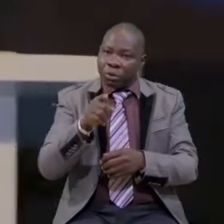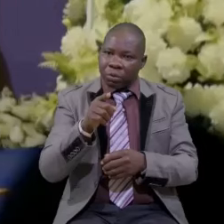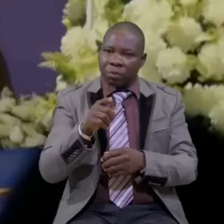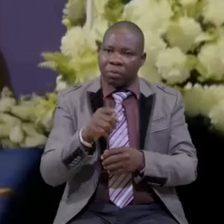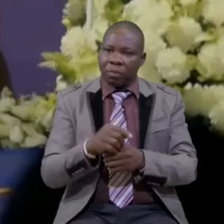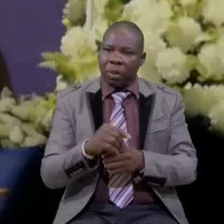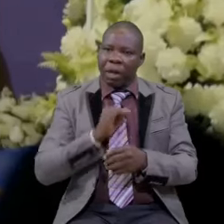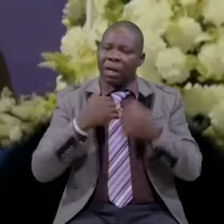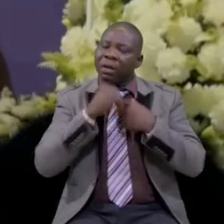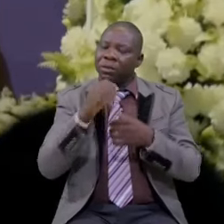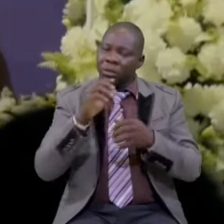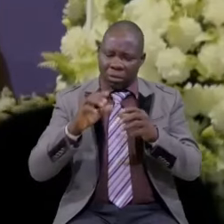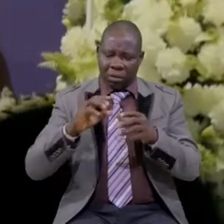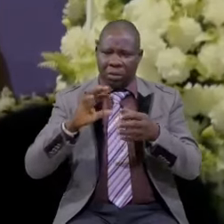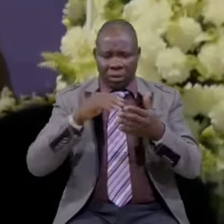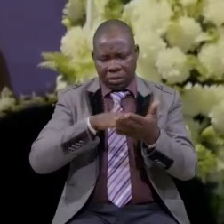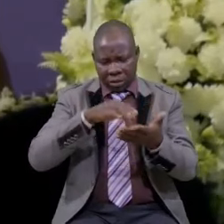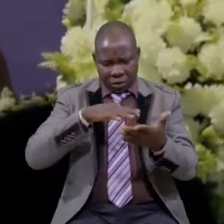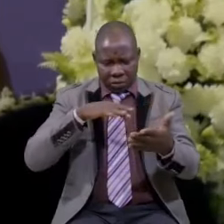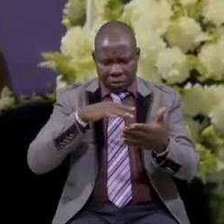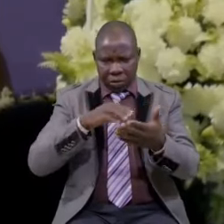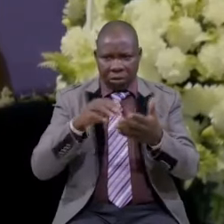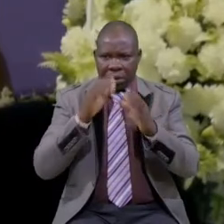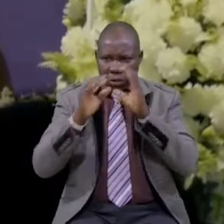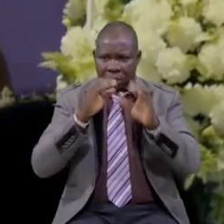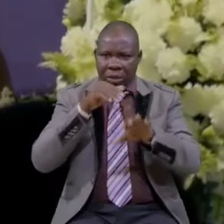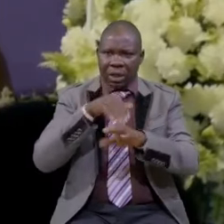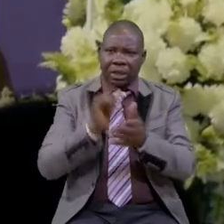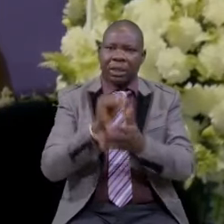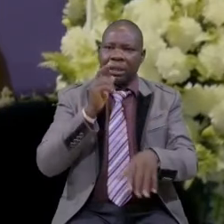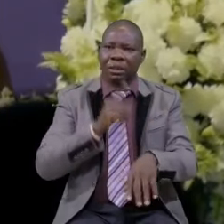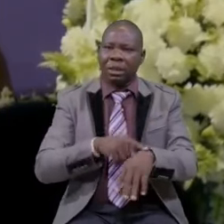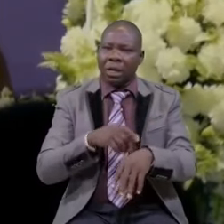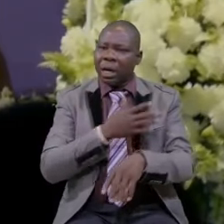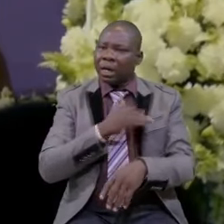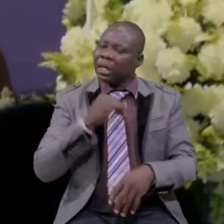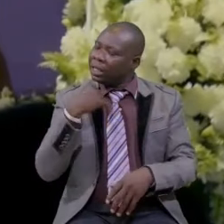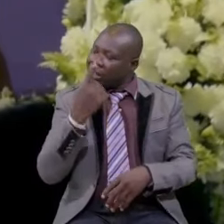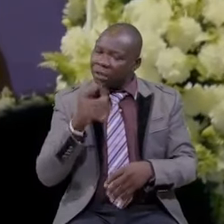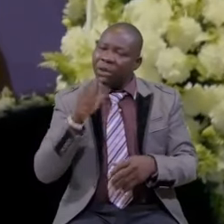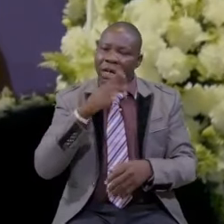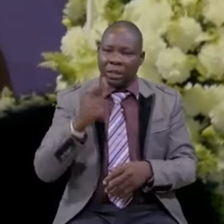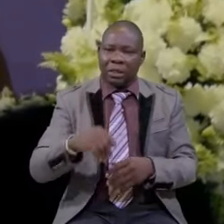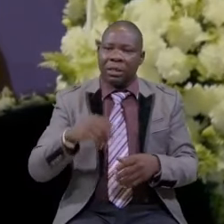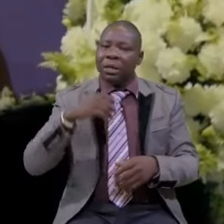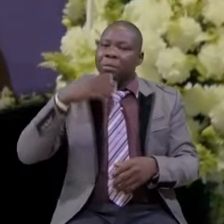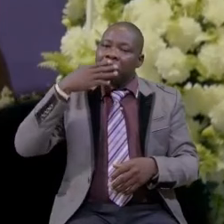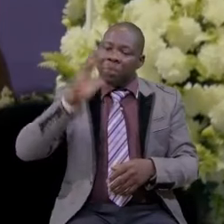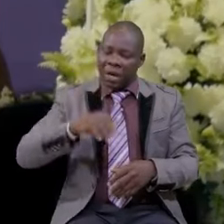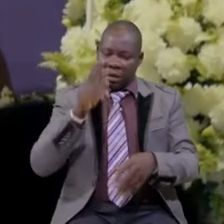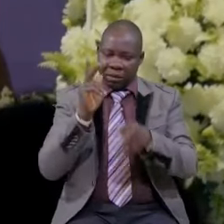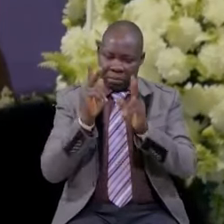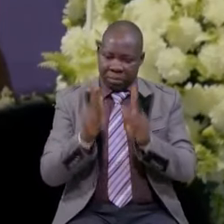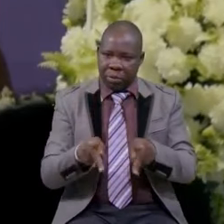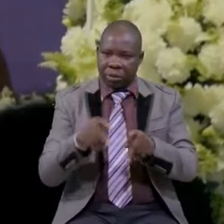studied communication at that time. And the only thing I could say is that you are the black leg, the goat in the whole family. He said,